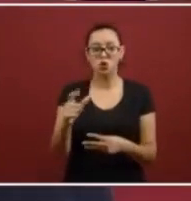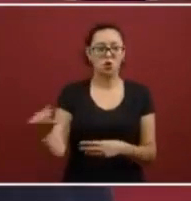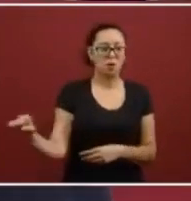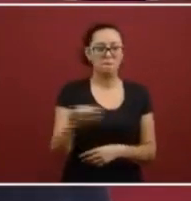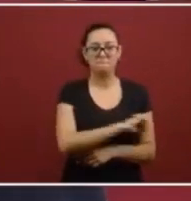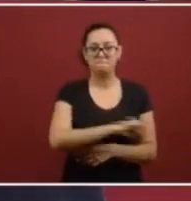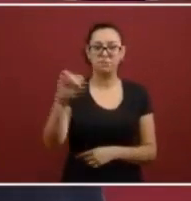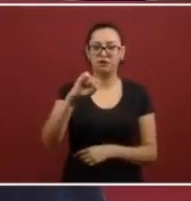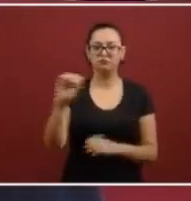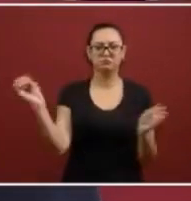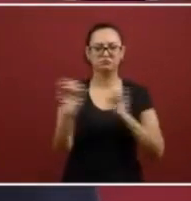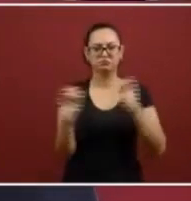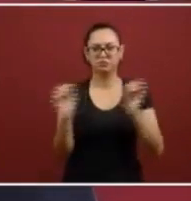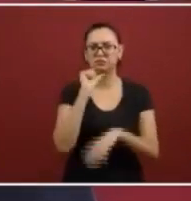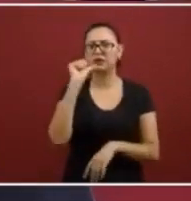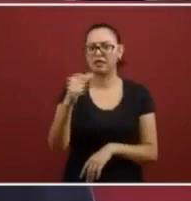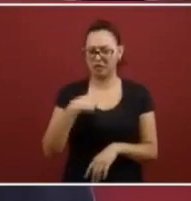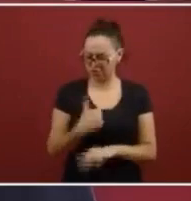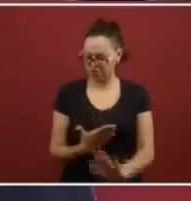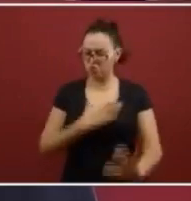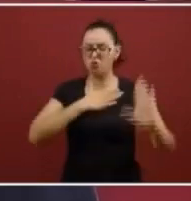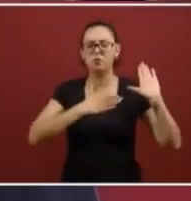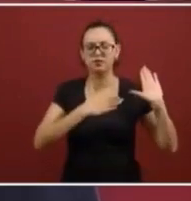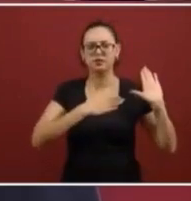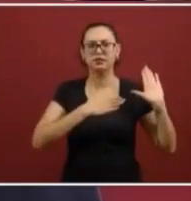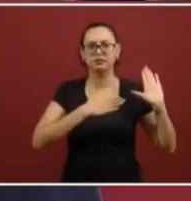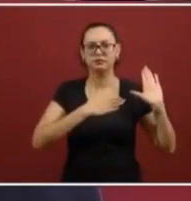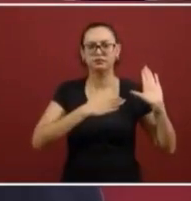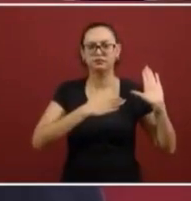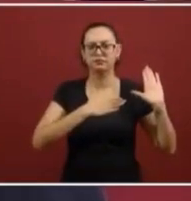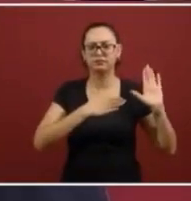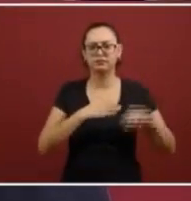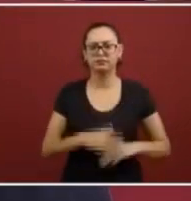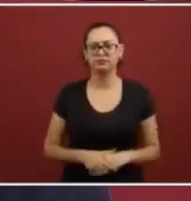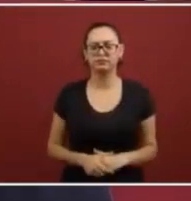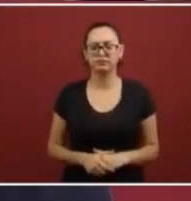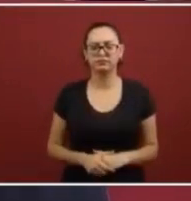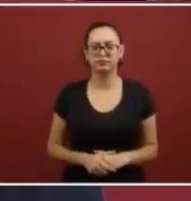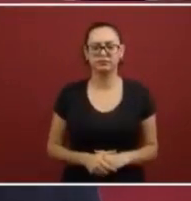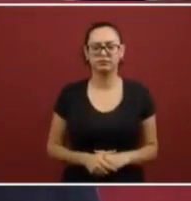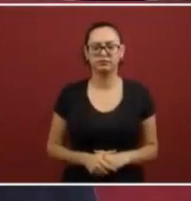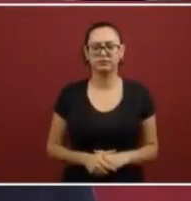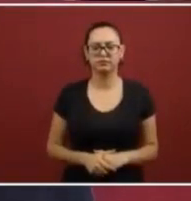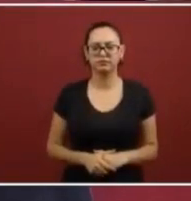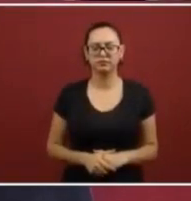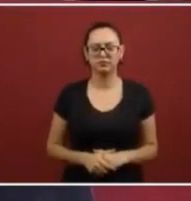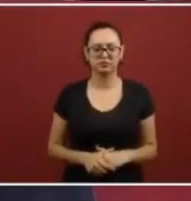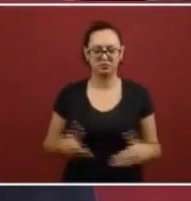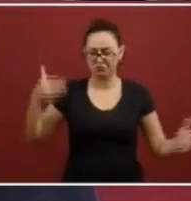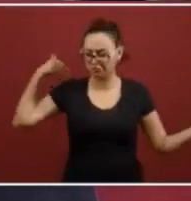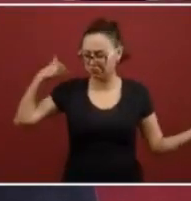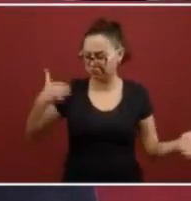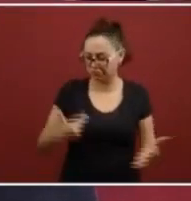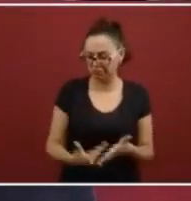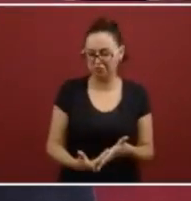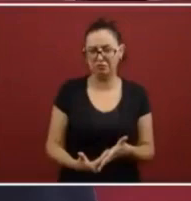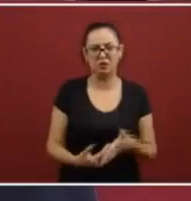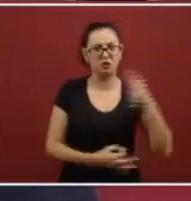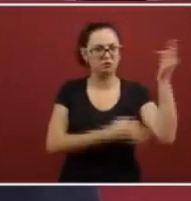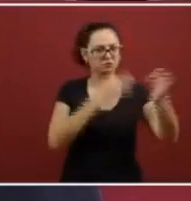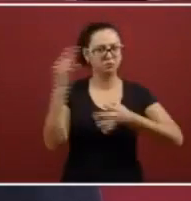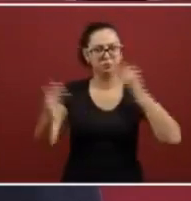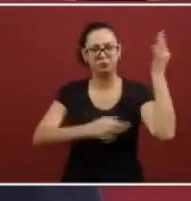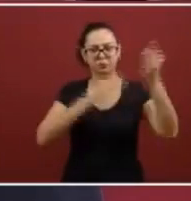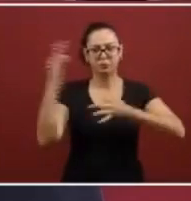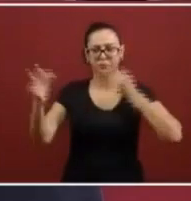términos reales. Ese fue mi compromiso that was my que hice durante my la bond campaña. that